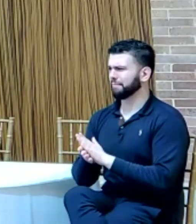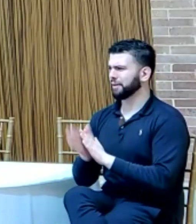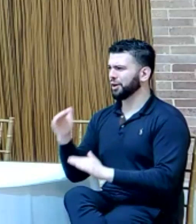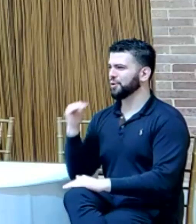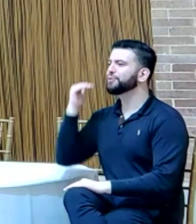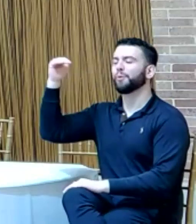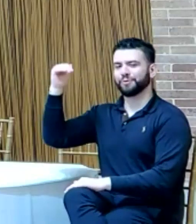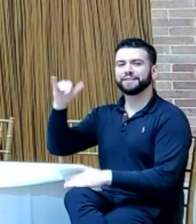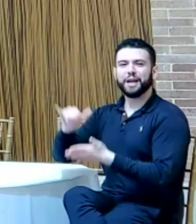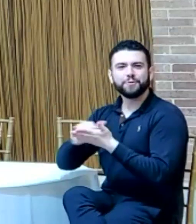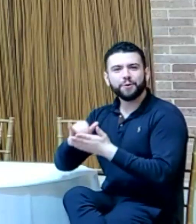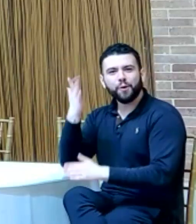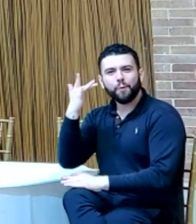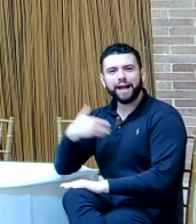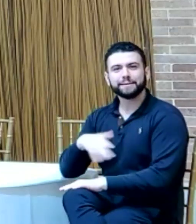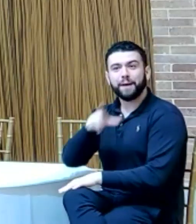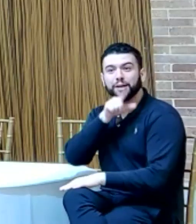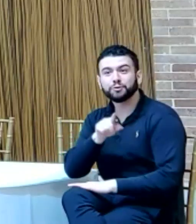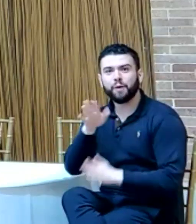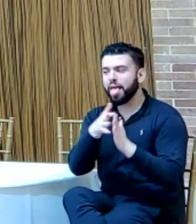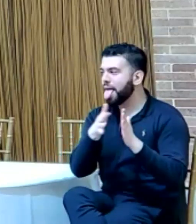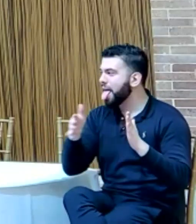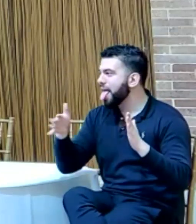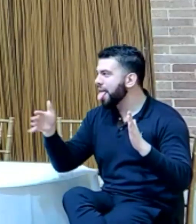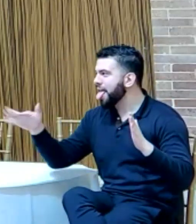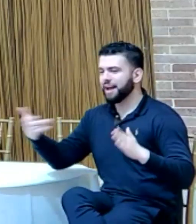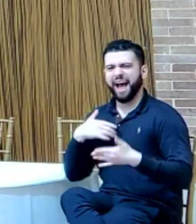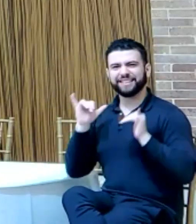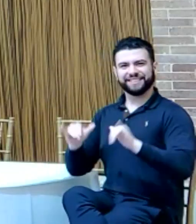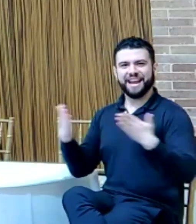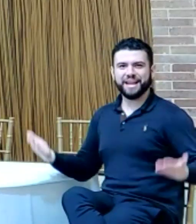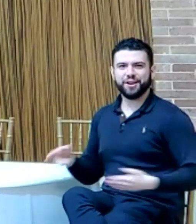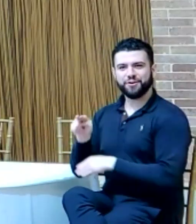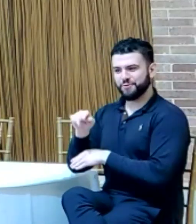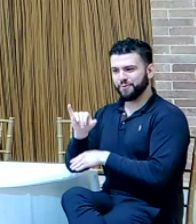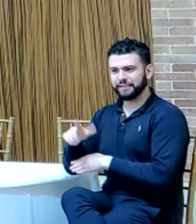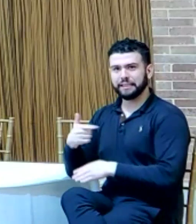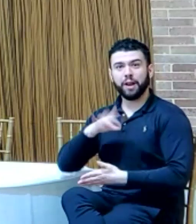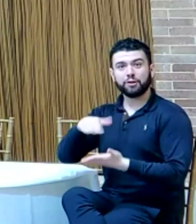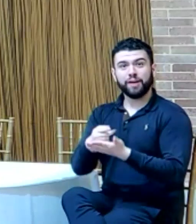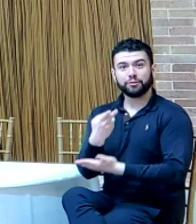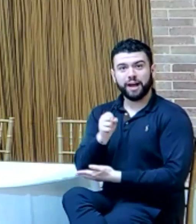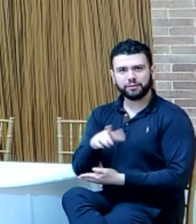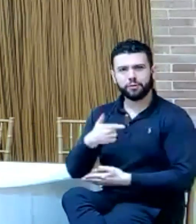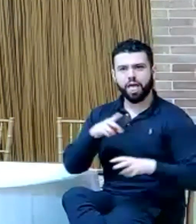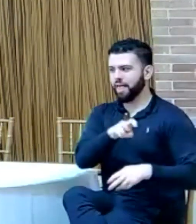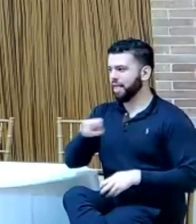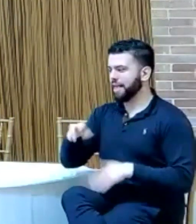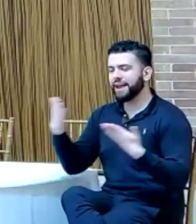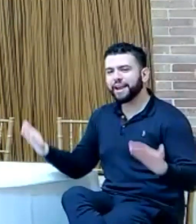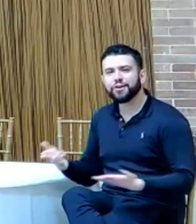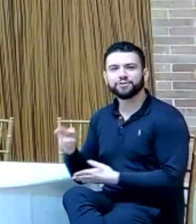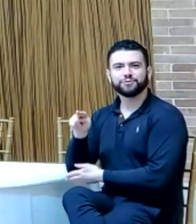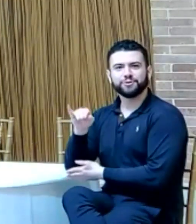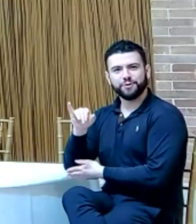my 20s here in New York um came here straight as a 17-year-old um from high school going to college here um and didn't